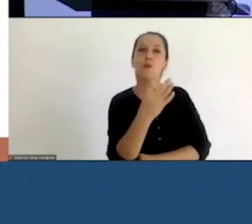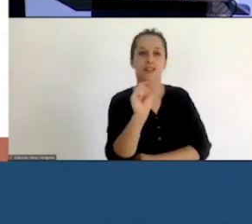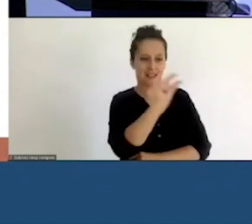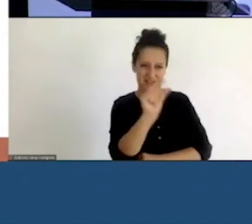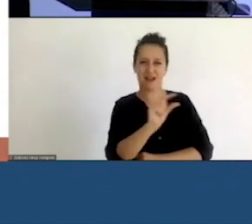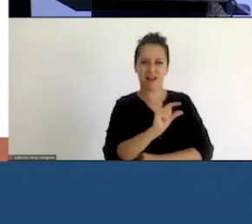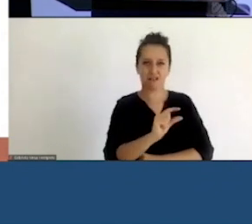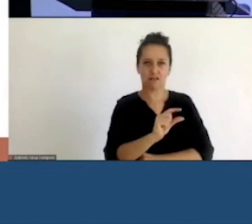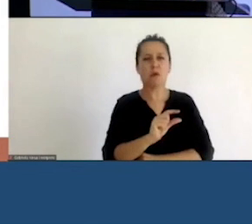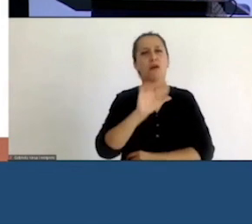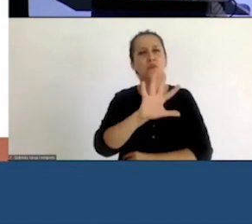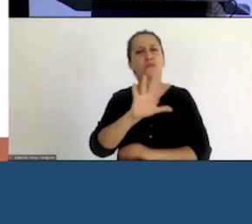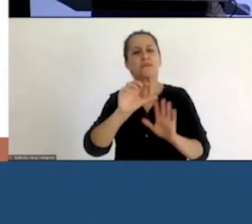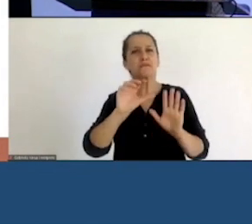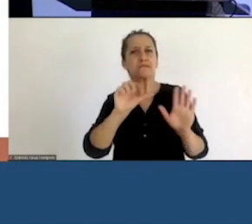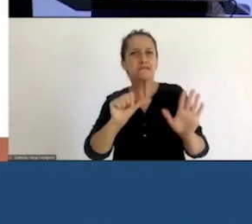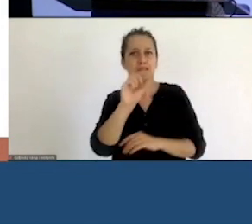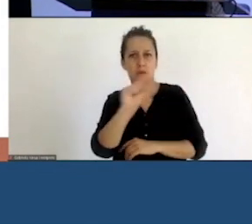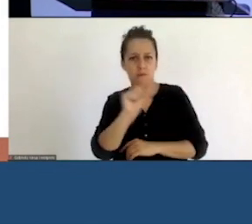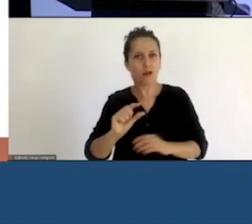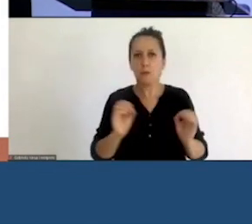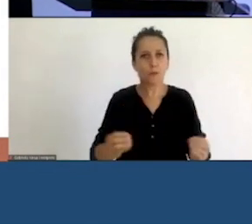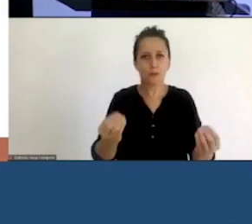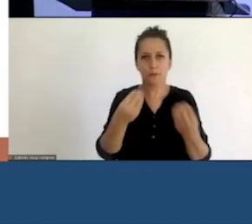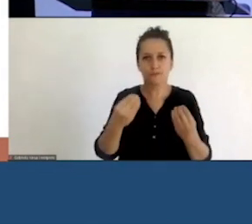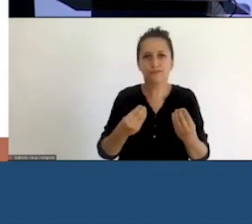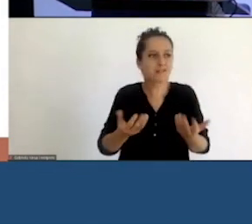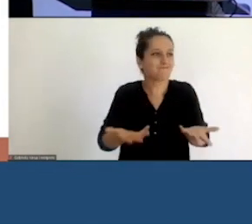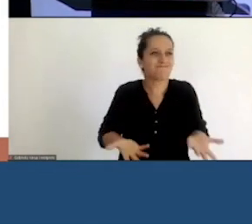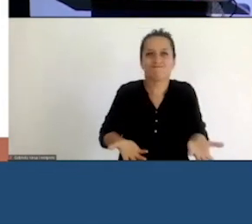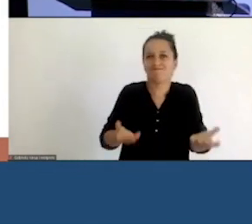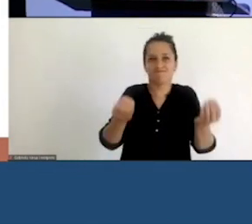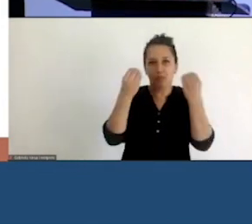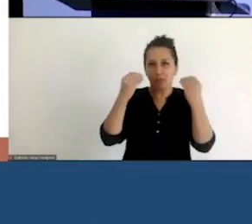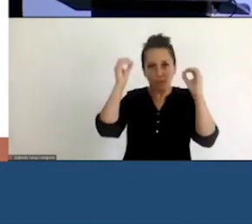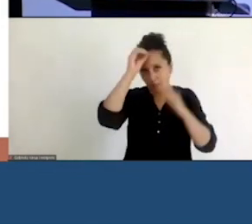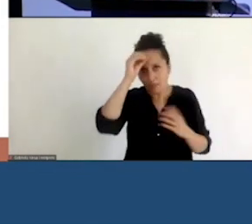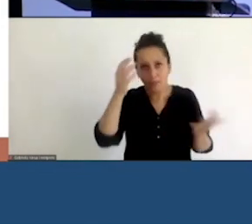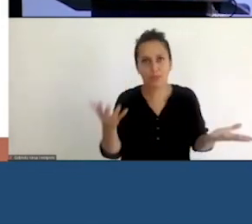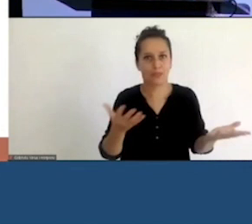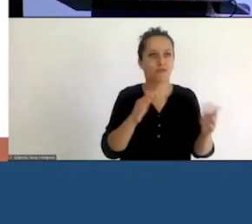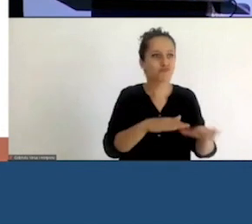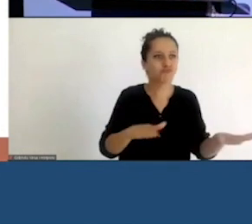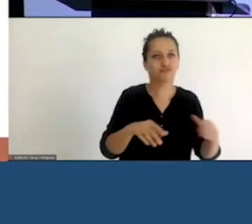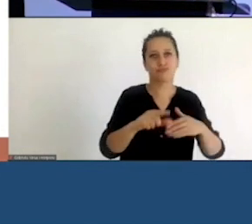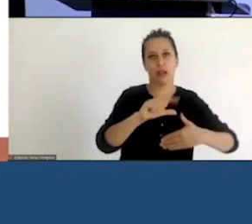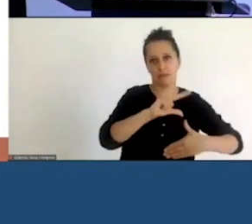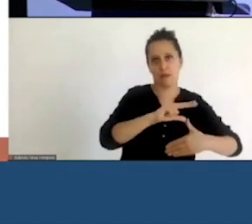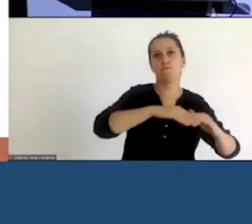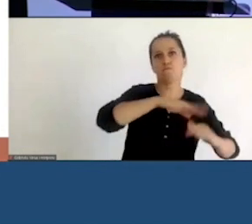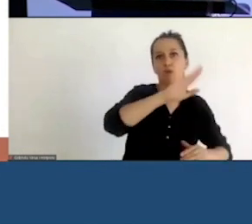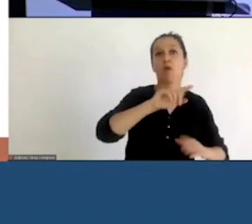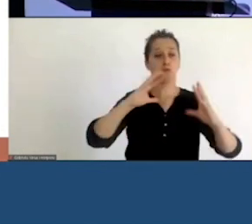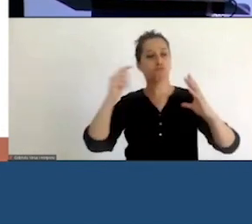the greatest interruption of the school year, more in this region, Latin America, than any other area in